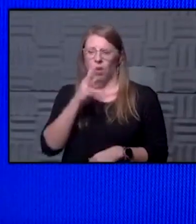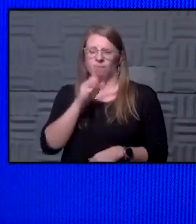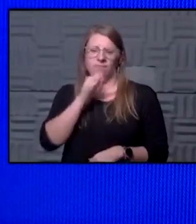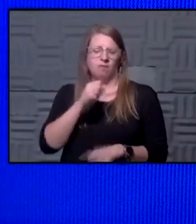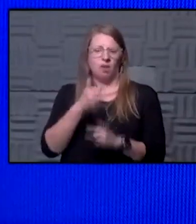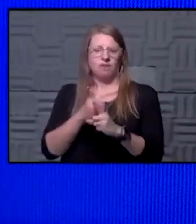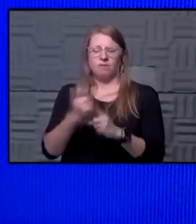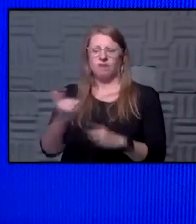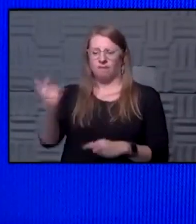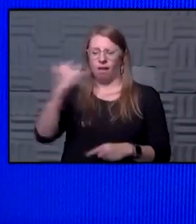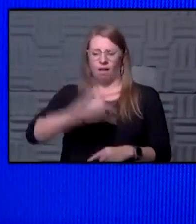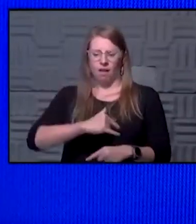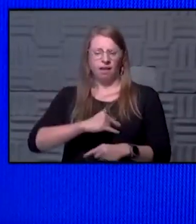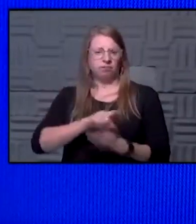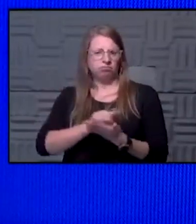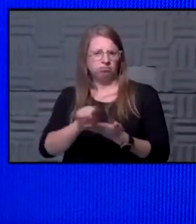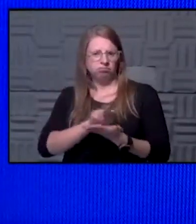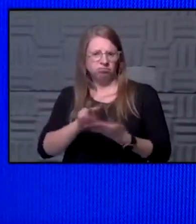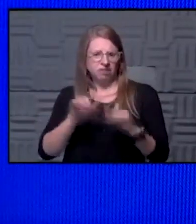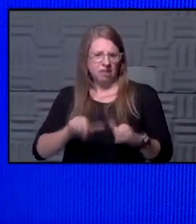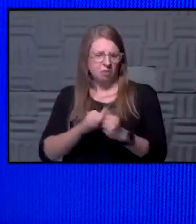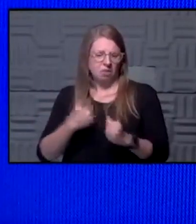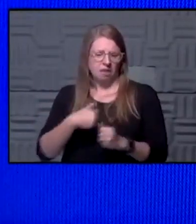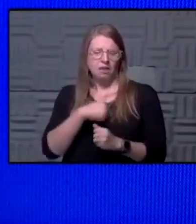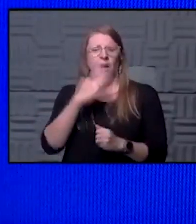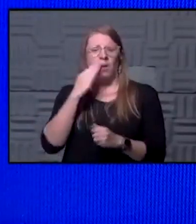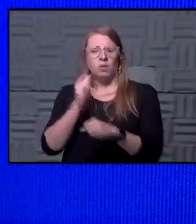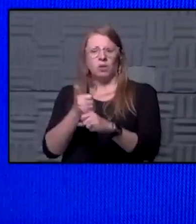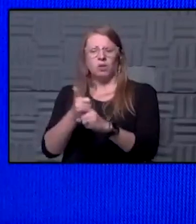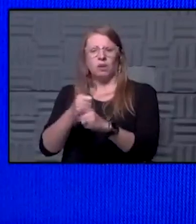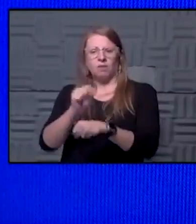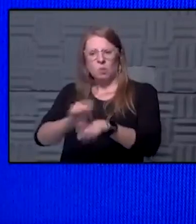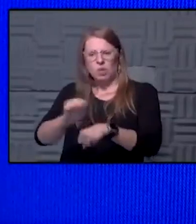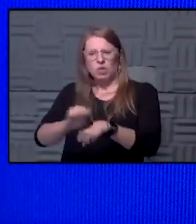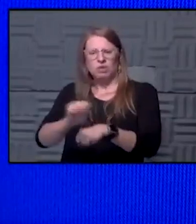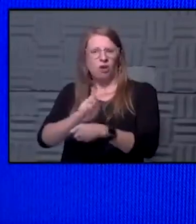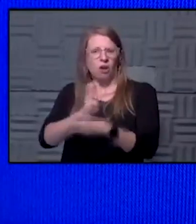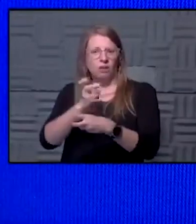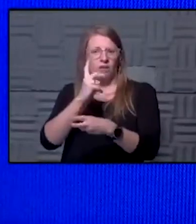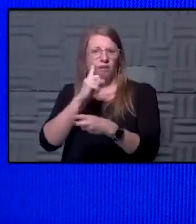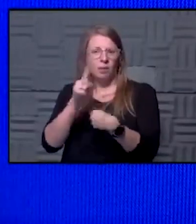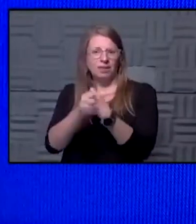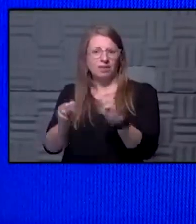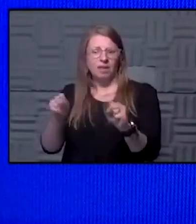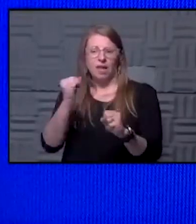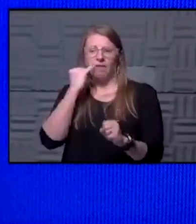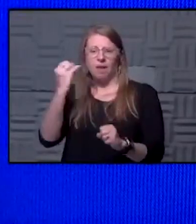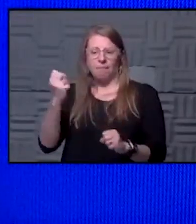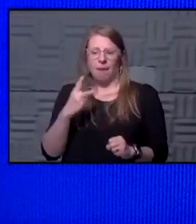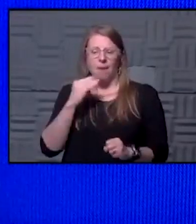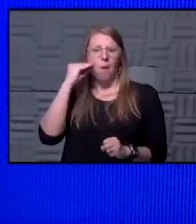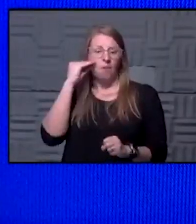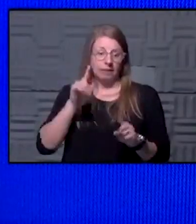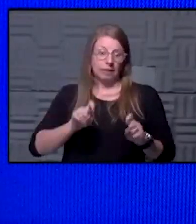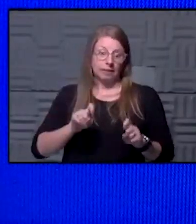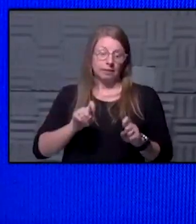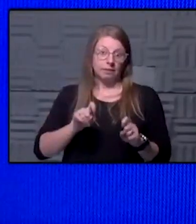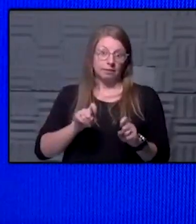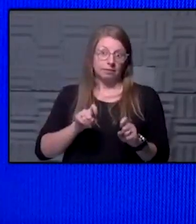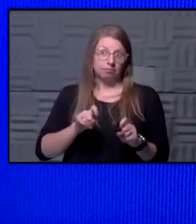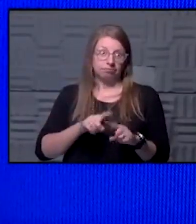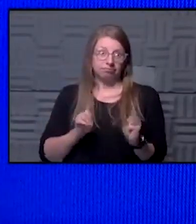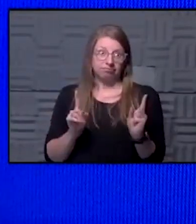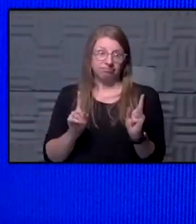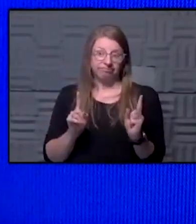and spend a few weeks with us. And I know she works hard at staying safe. And if she came back home, probably try and get her tested. But then I think,